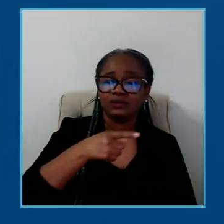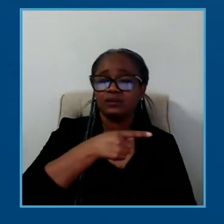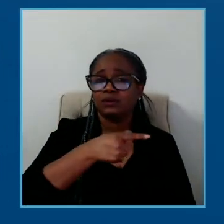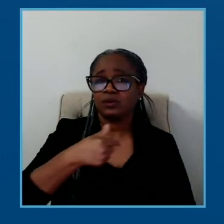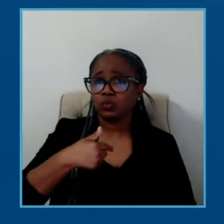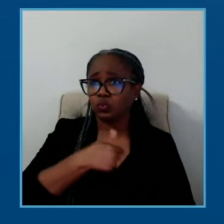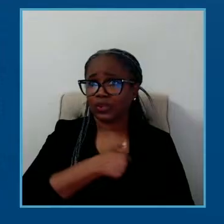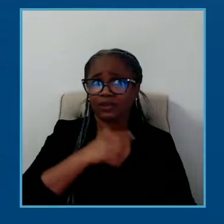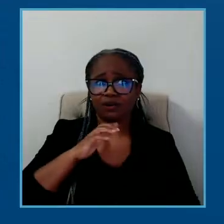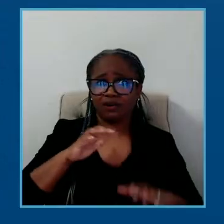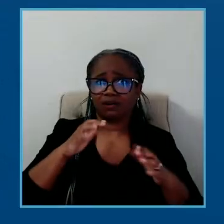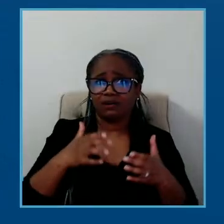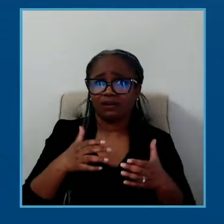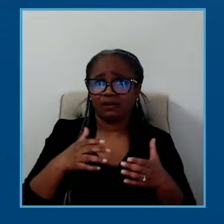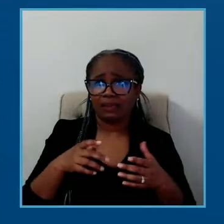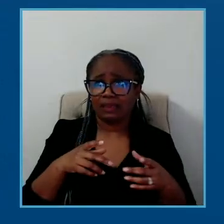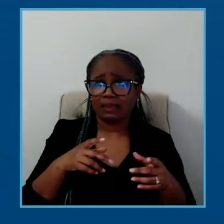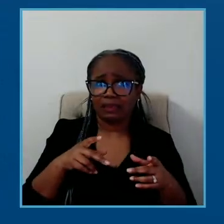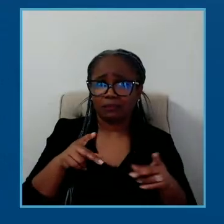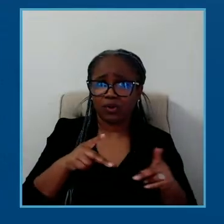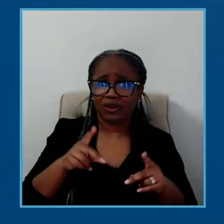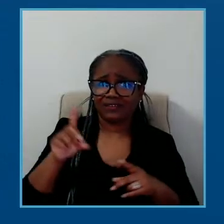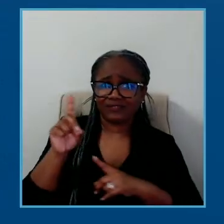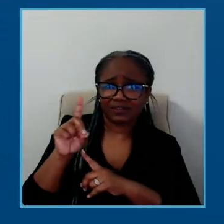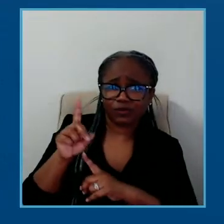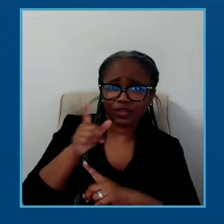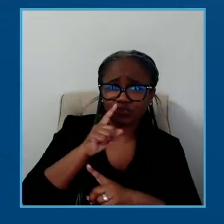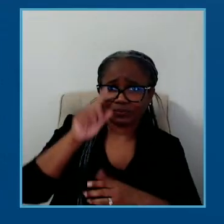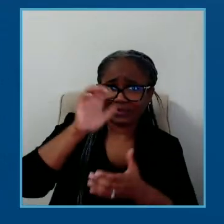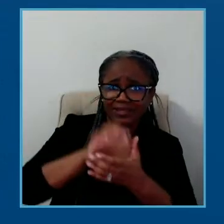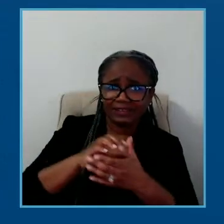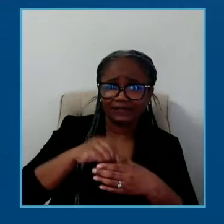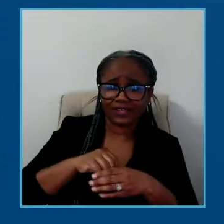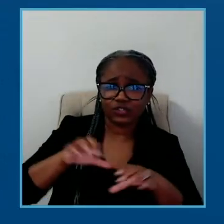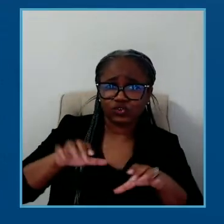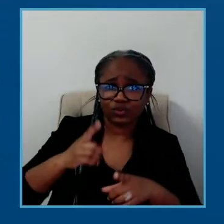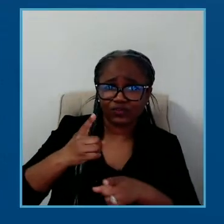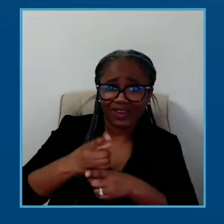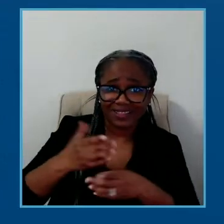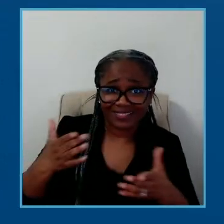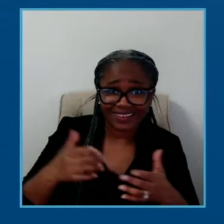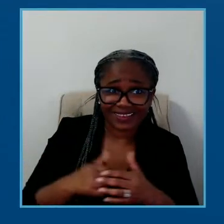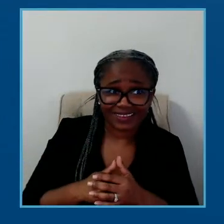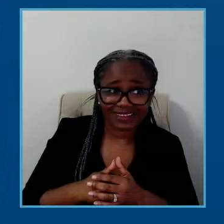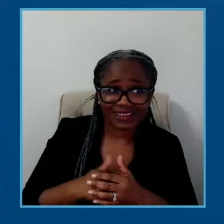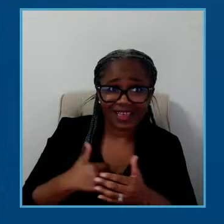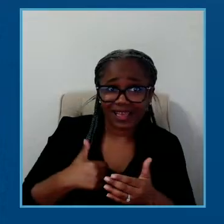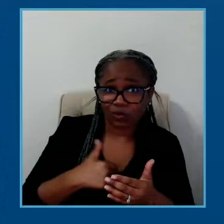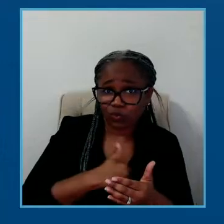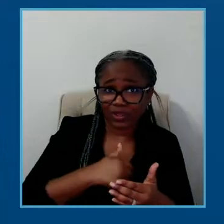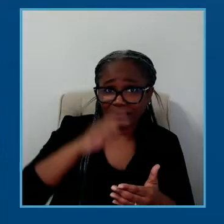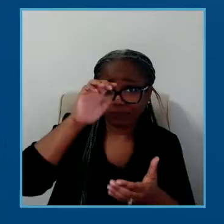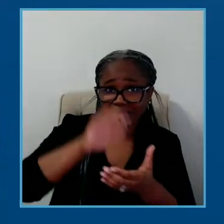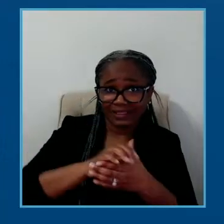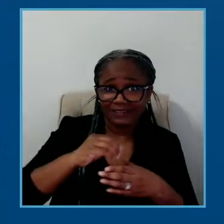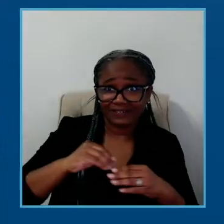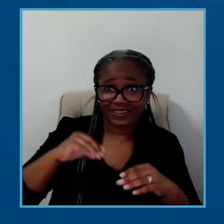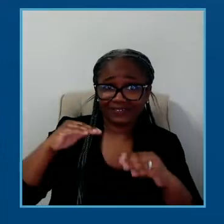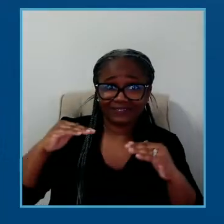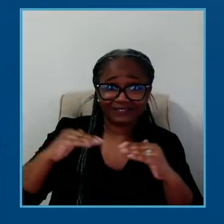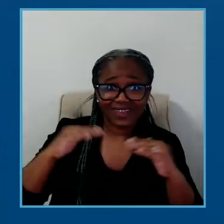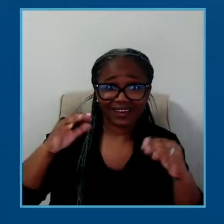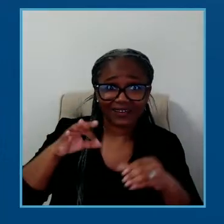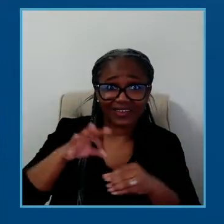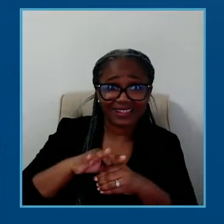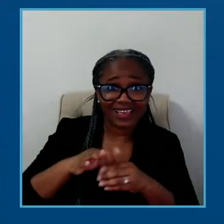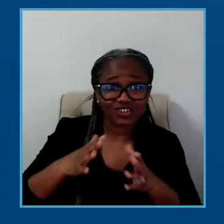We're a party that believes in fair elections. And this election in no way, shape, or form was fair. It could have